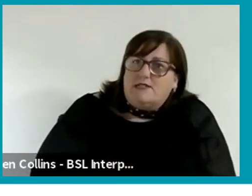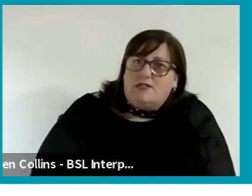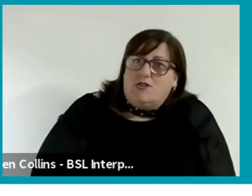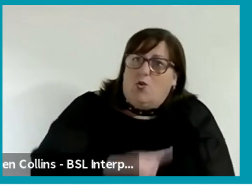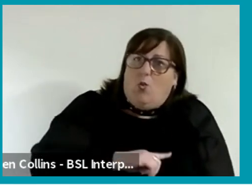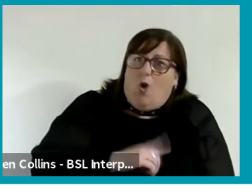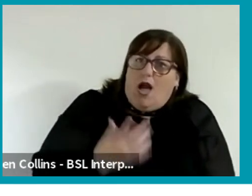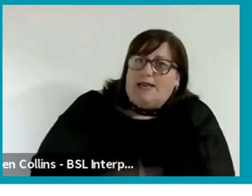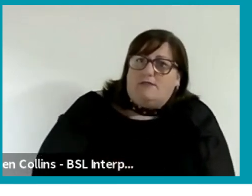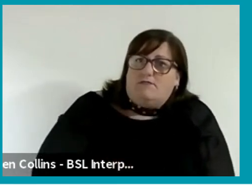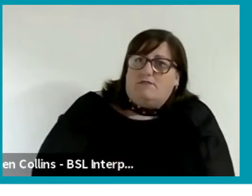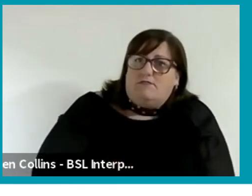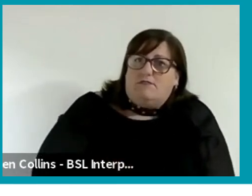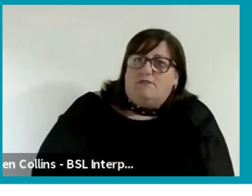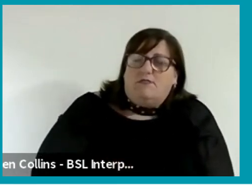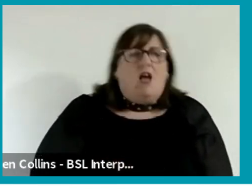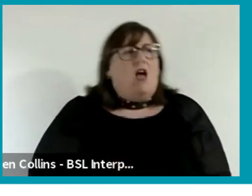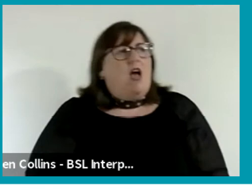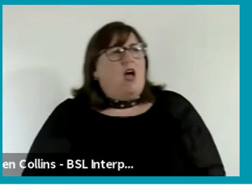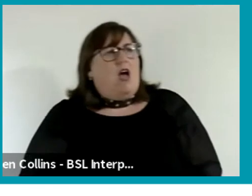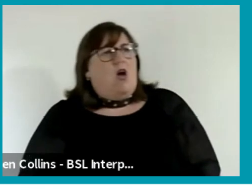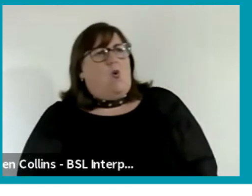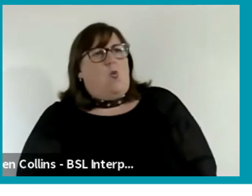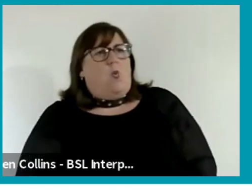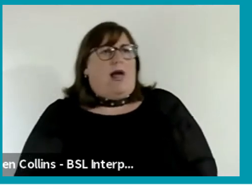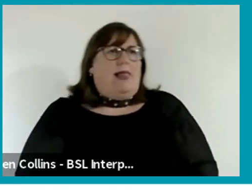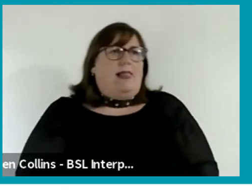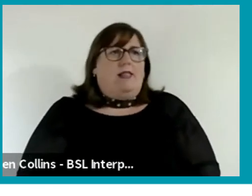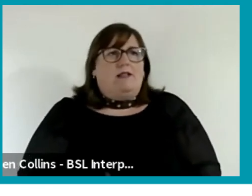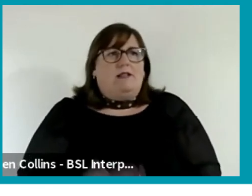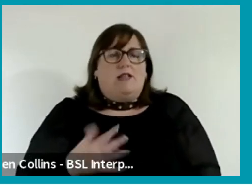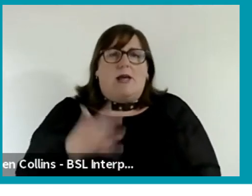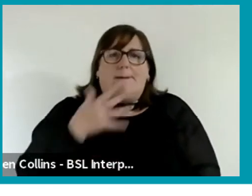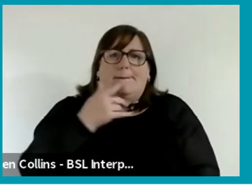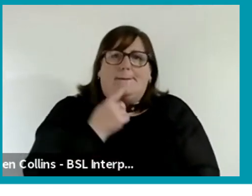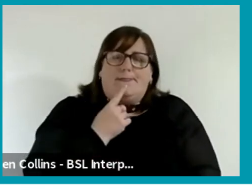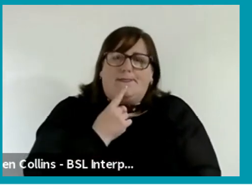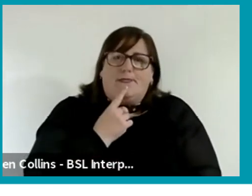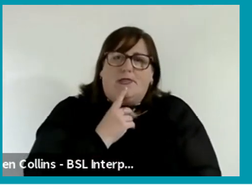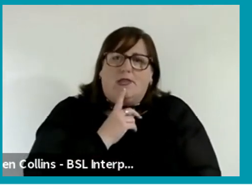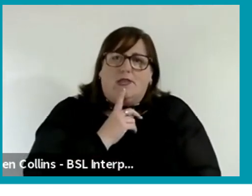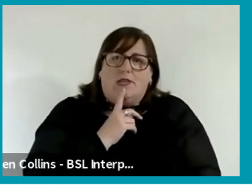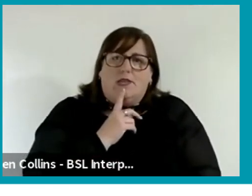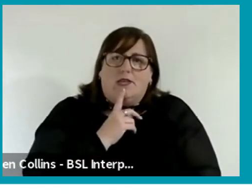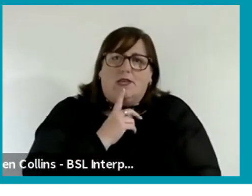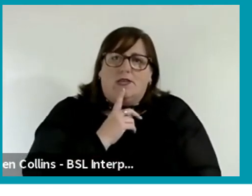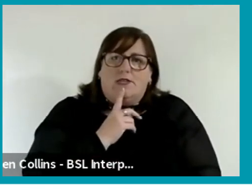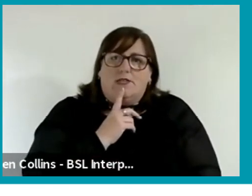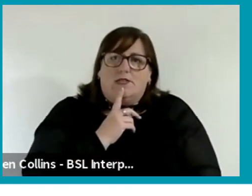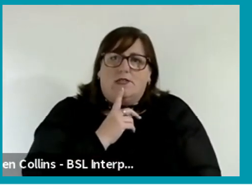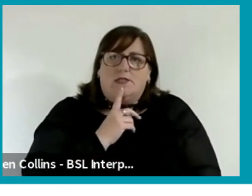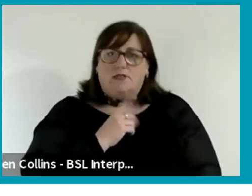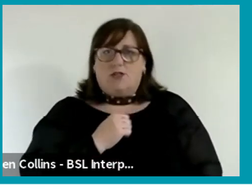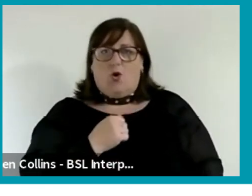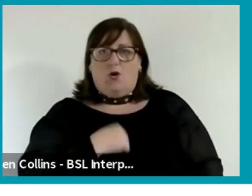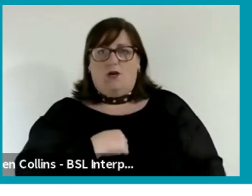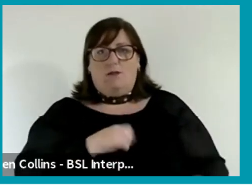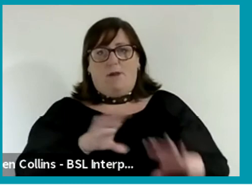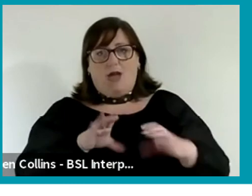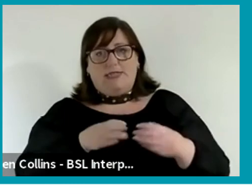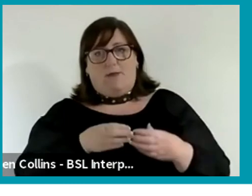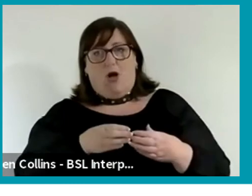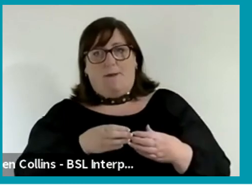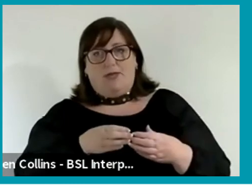want to Why? Well, I'd say you'd want to, for my department certainly, become a